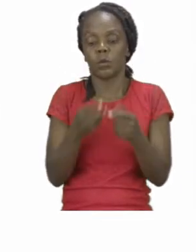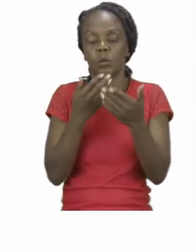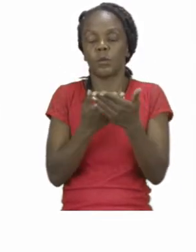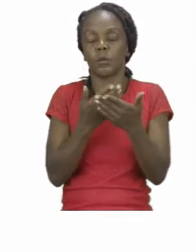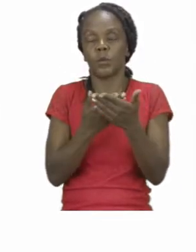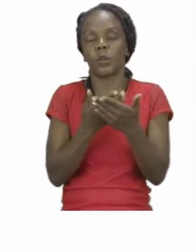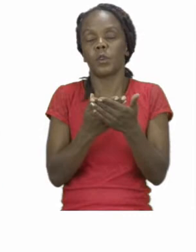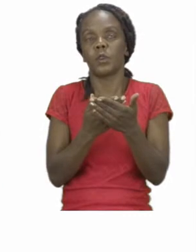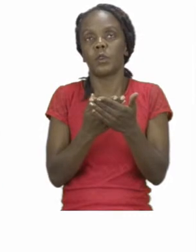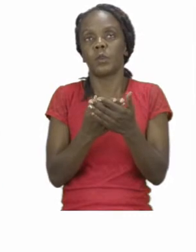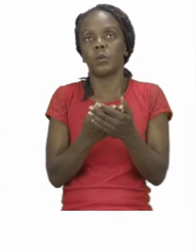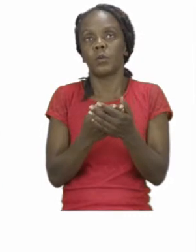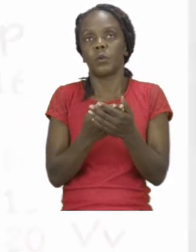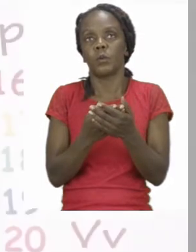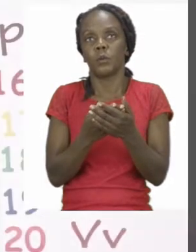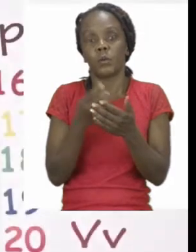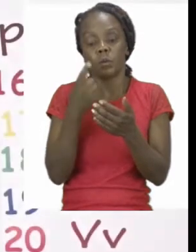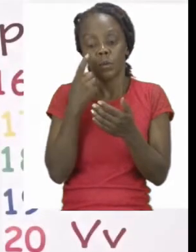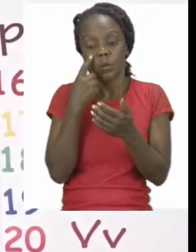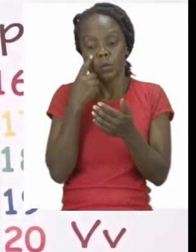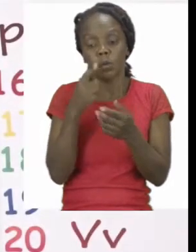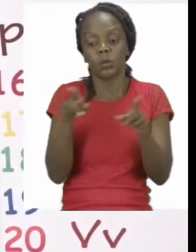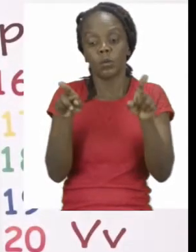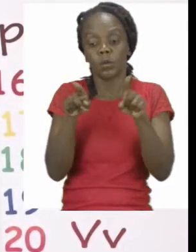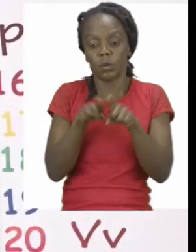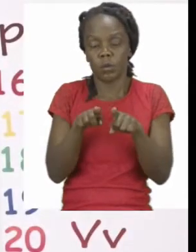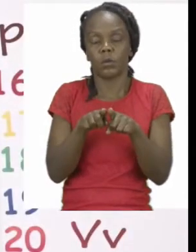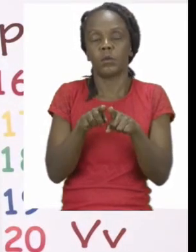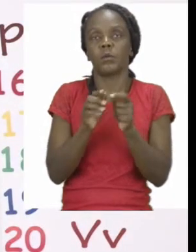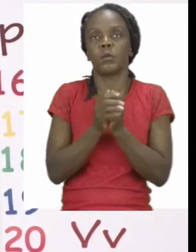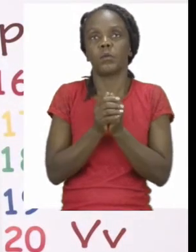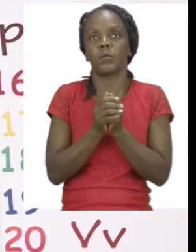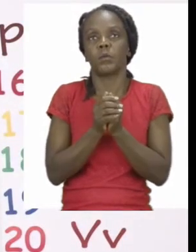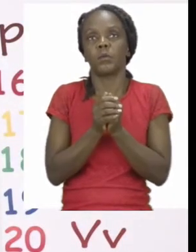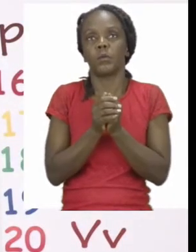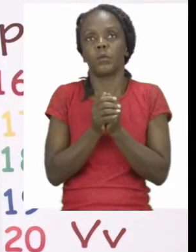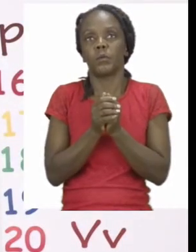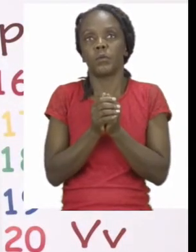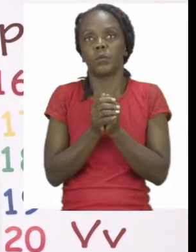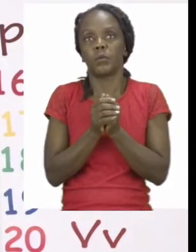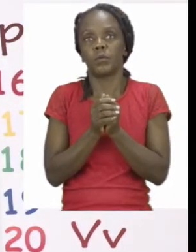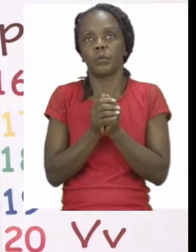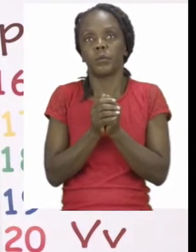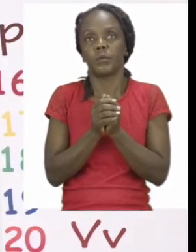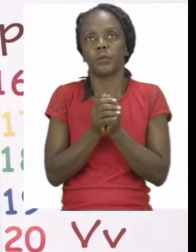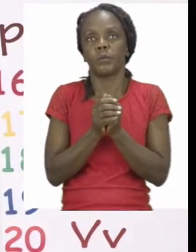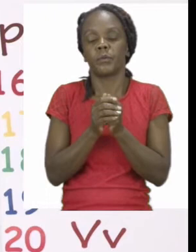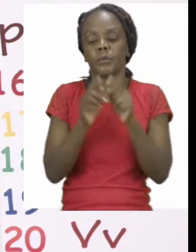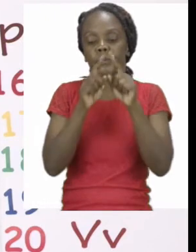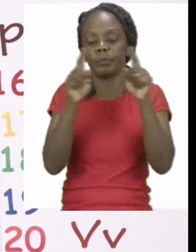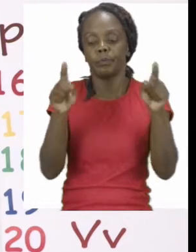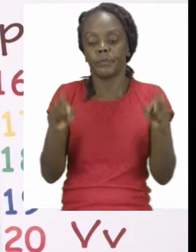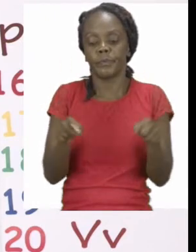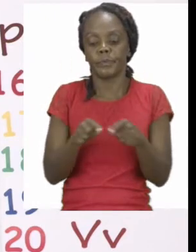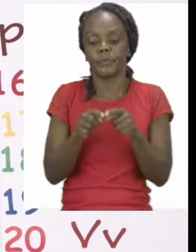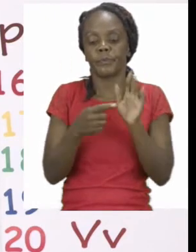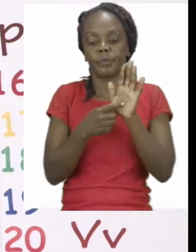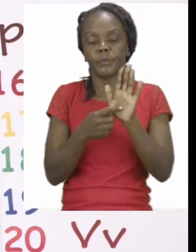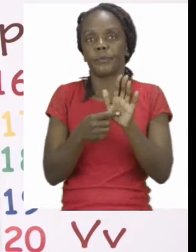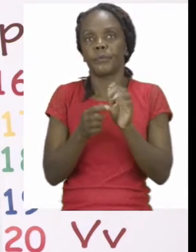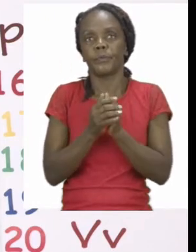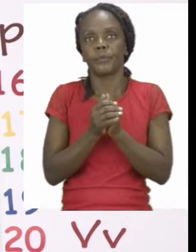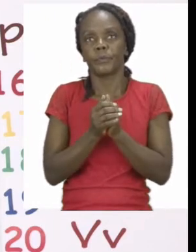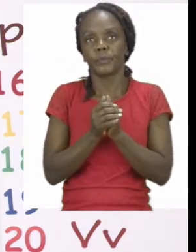those pictures. So let's take a look at the board. Now, if your face looks like this, that is the